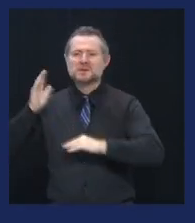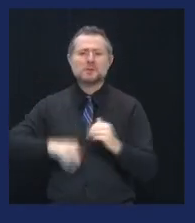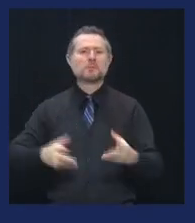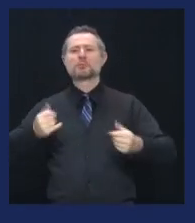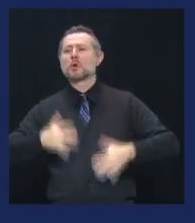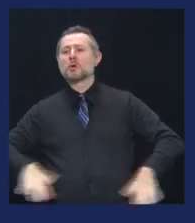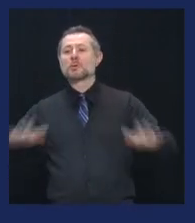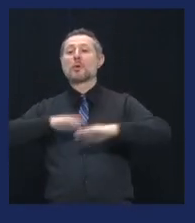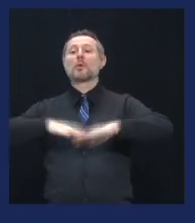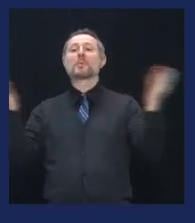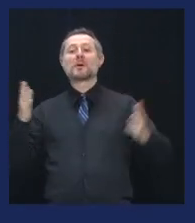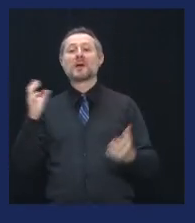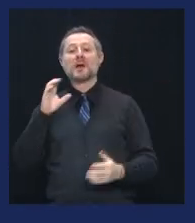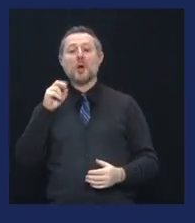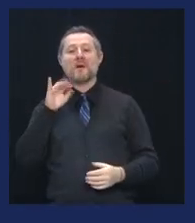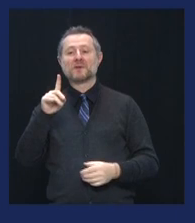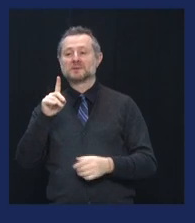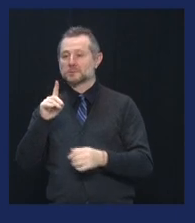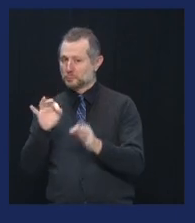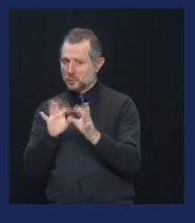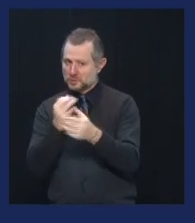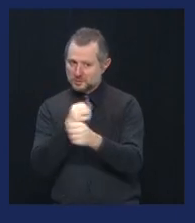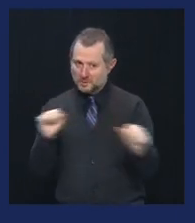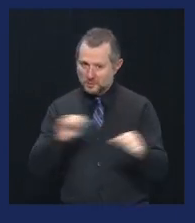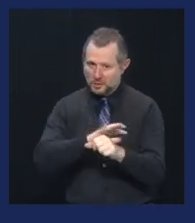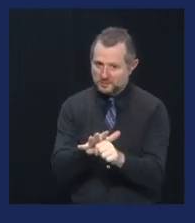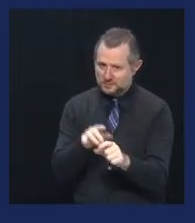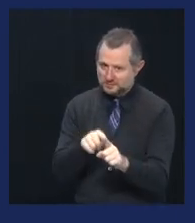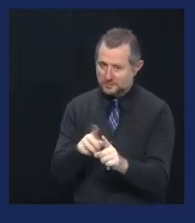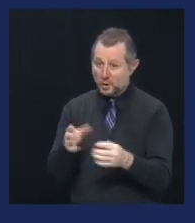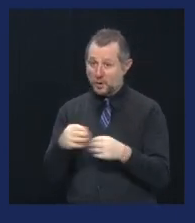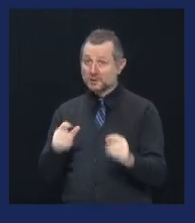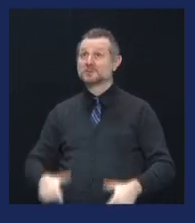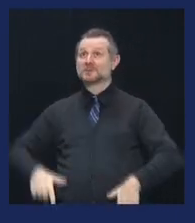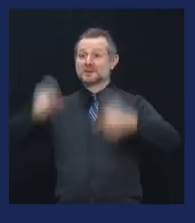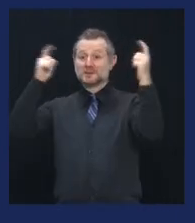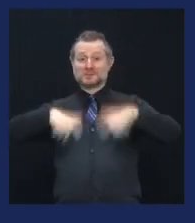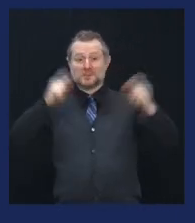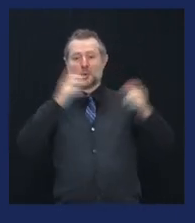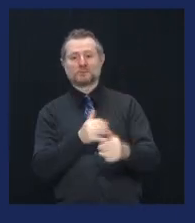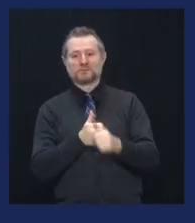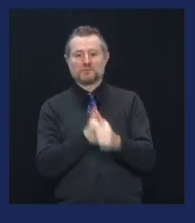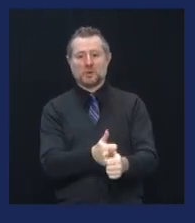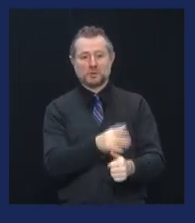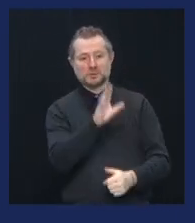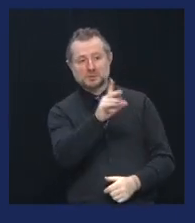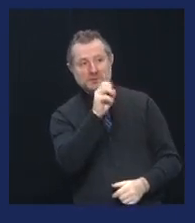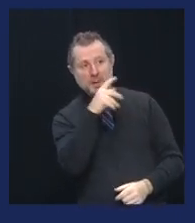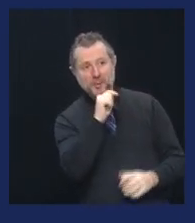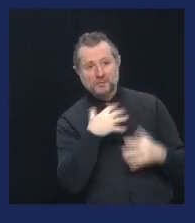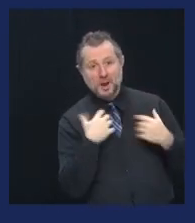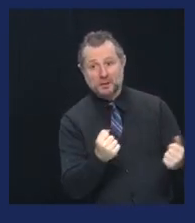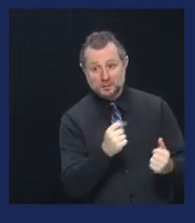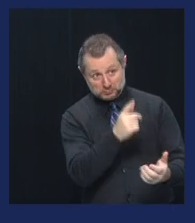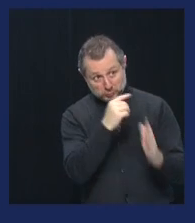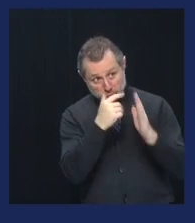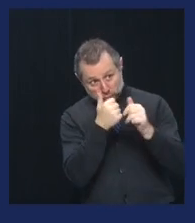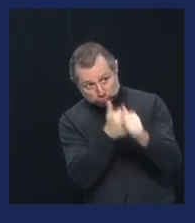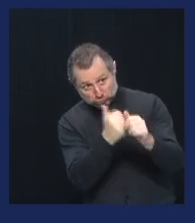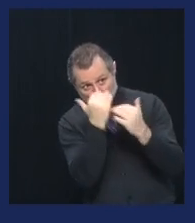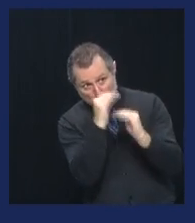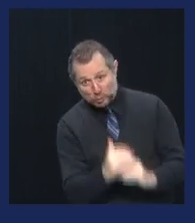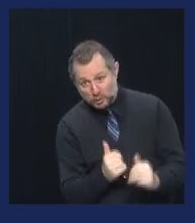office buildings with Department of Health approved protocols. Major commercial operators with